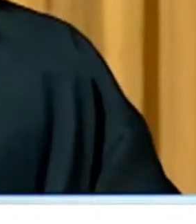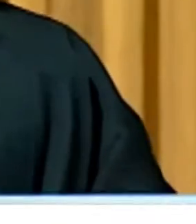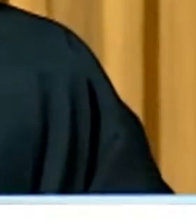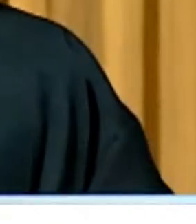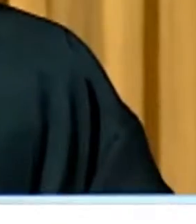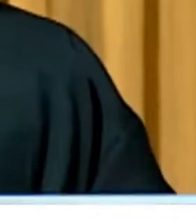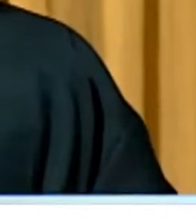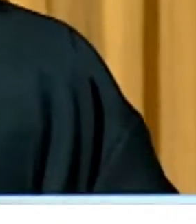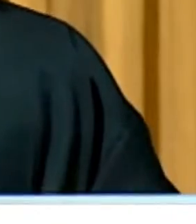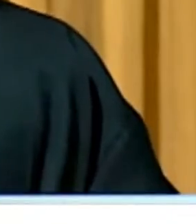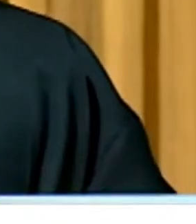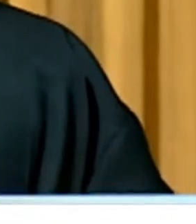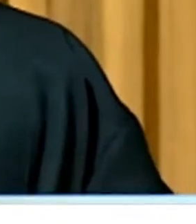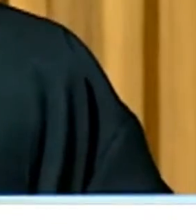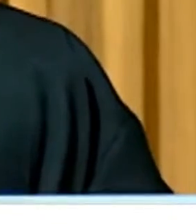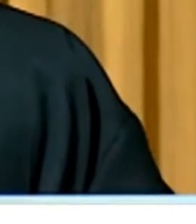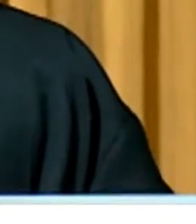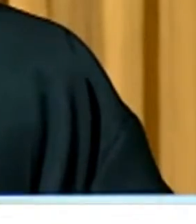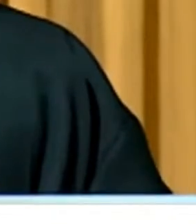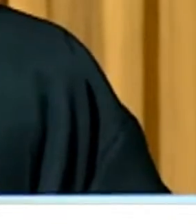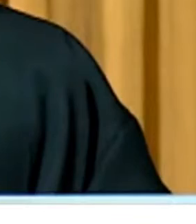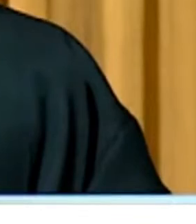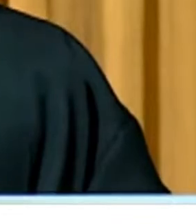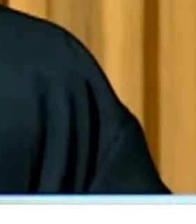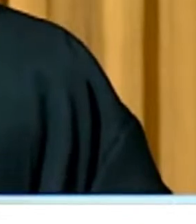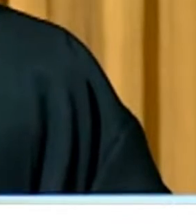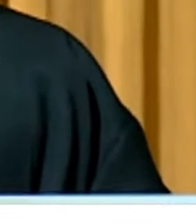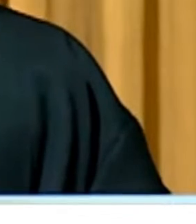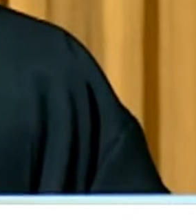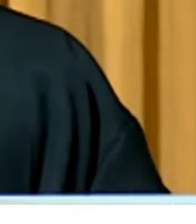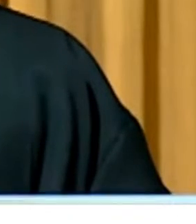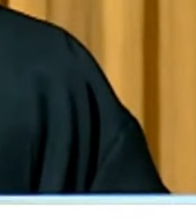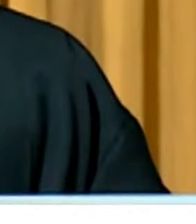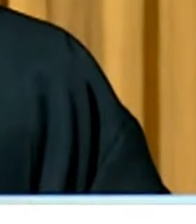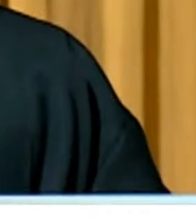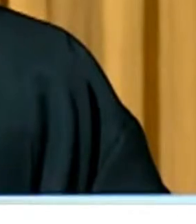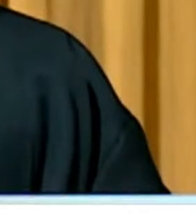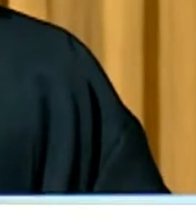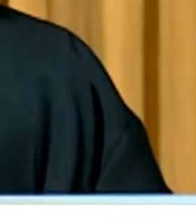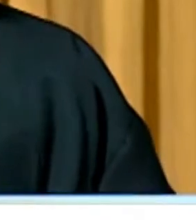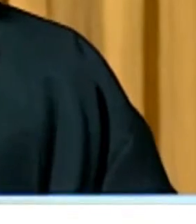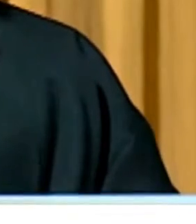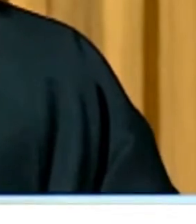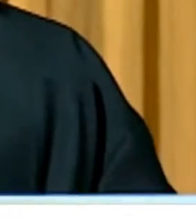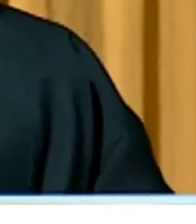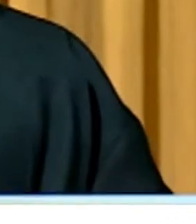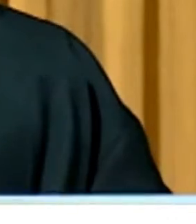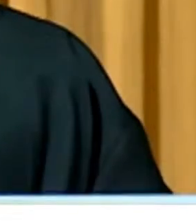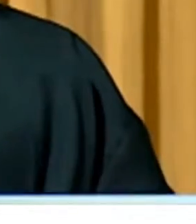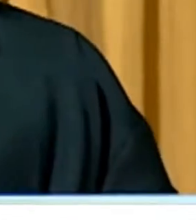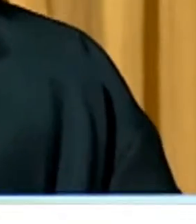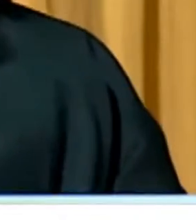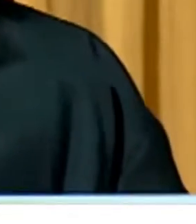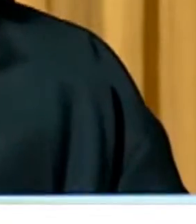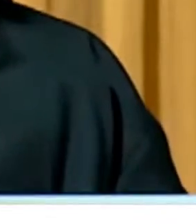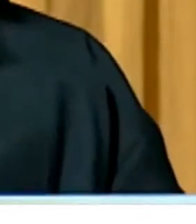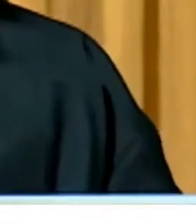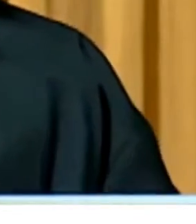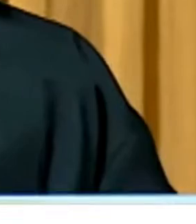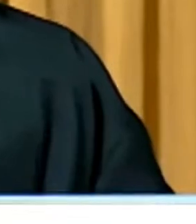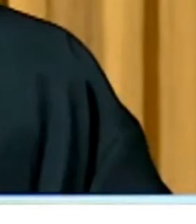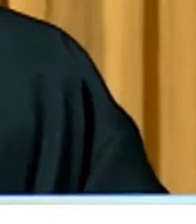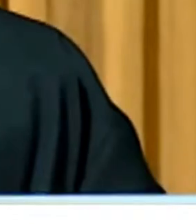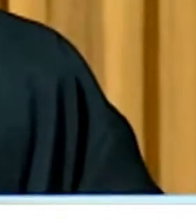in regard to the fact that the Constitution of Kenya Amendment Bill 2020 cannot be subjected to a referendum in the absence of evidence of continuous